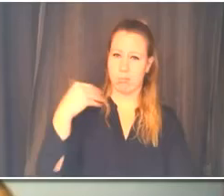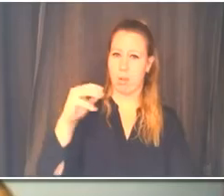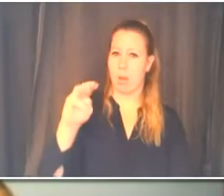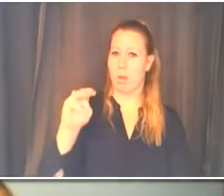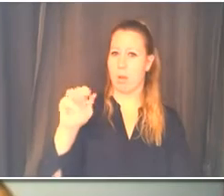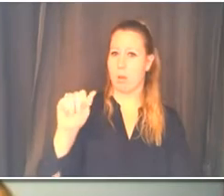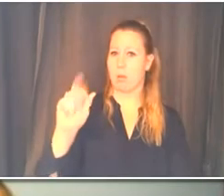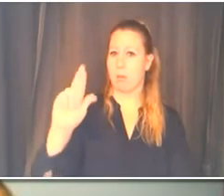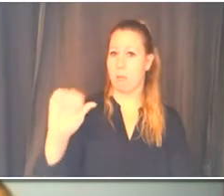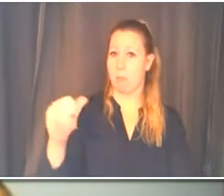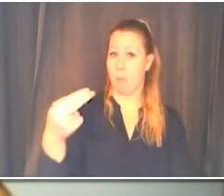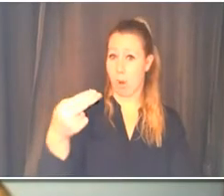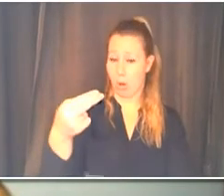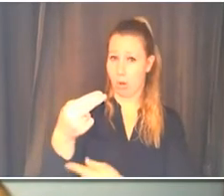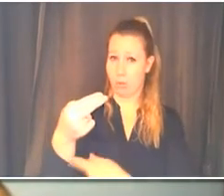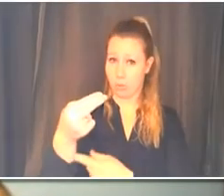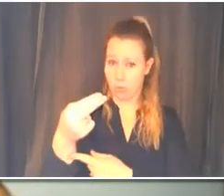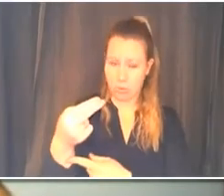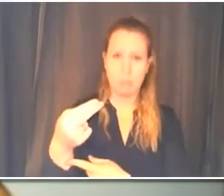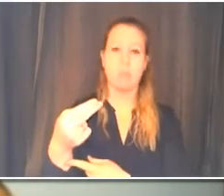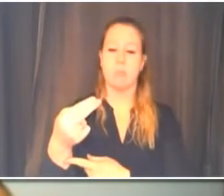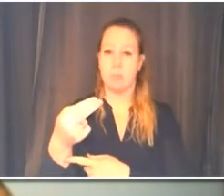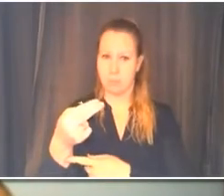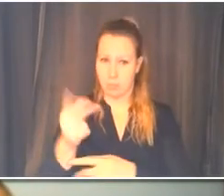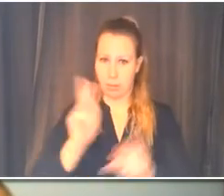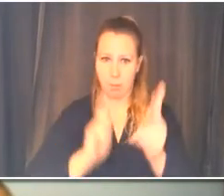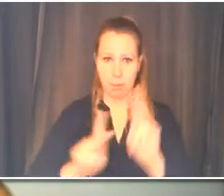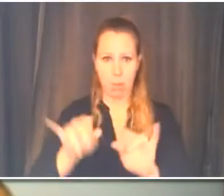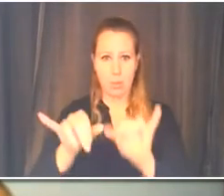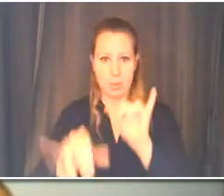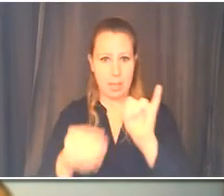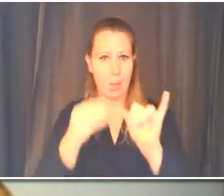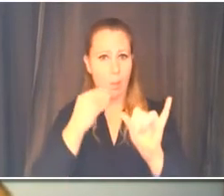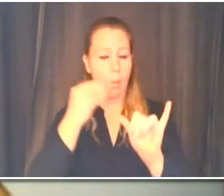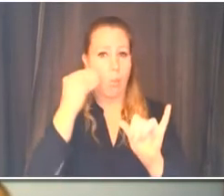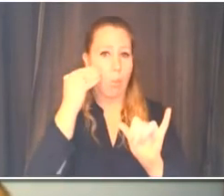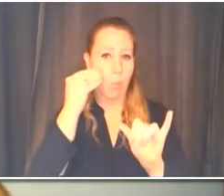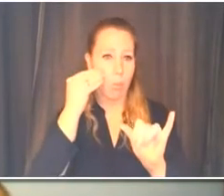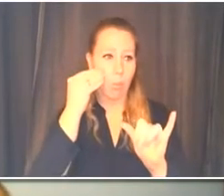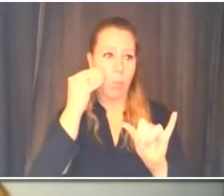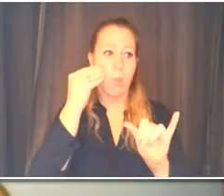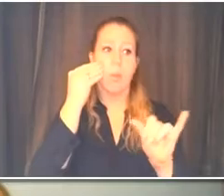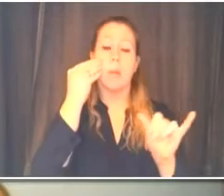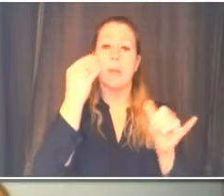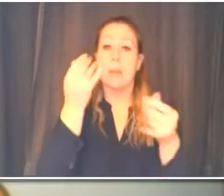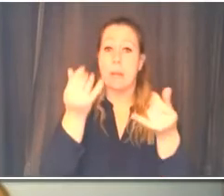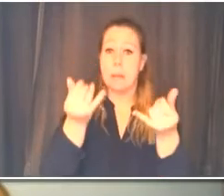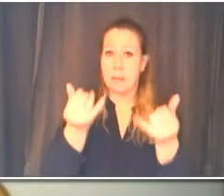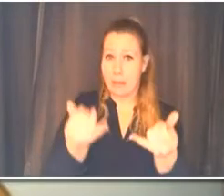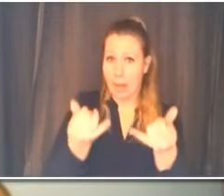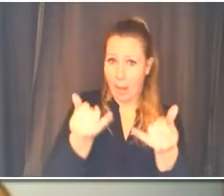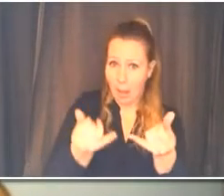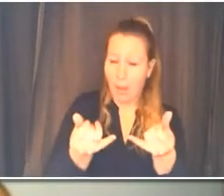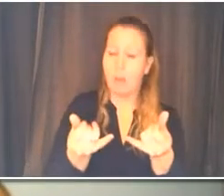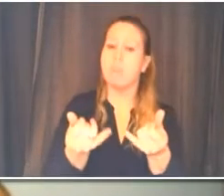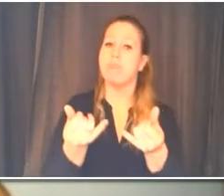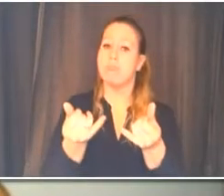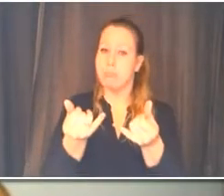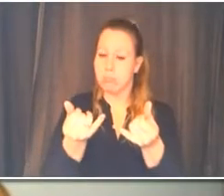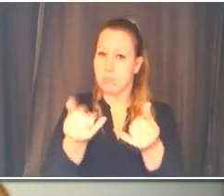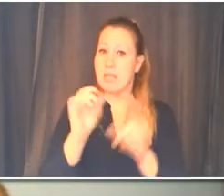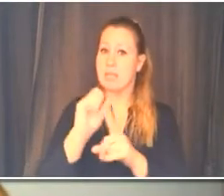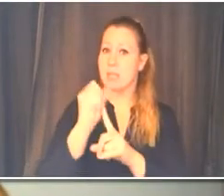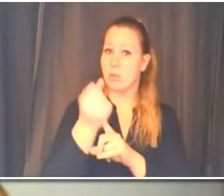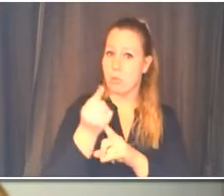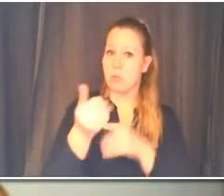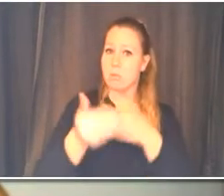they're going out going to the grocery stores and and they're out and about uh social distancing and you know going to the parks and that so there's a little bit